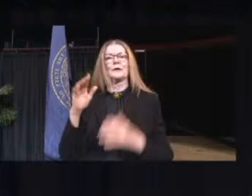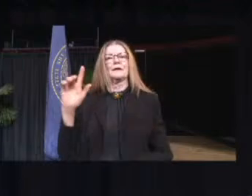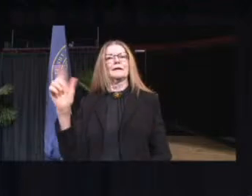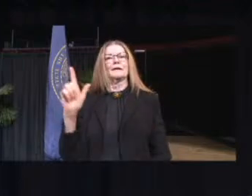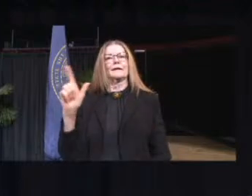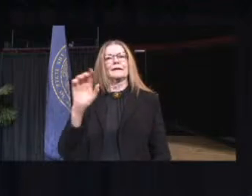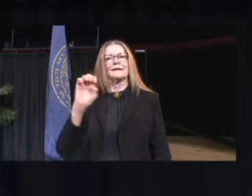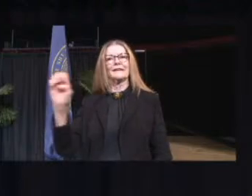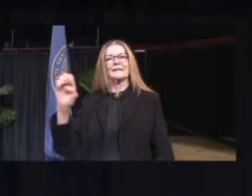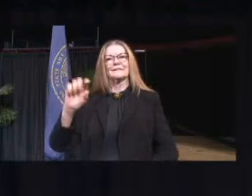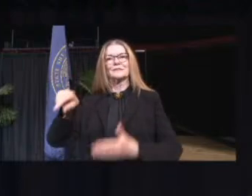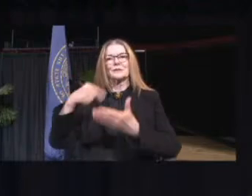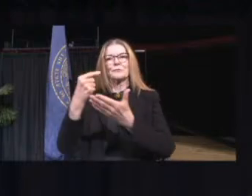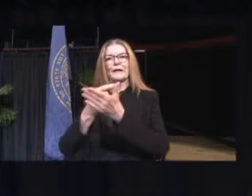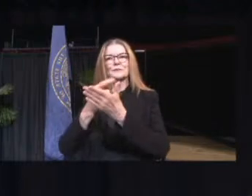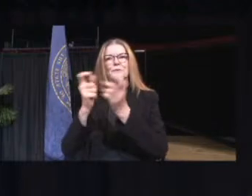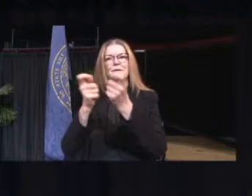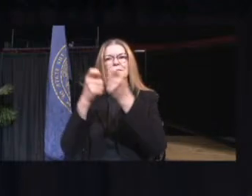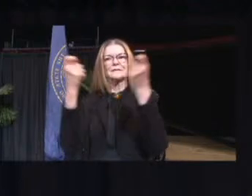graduation ceremony.